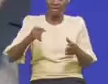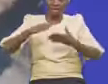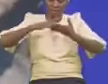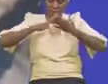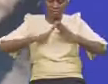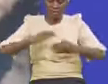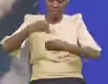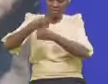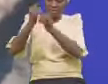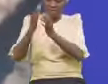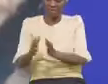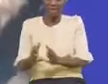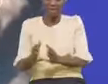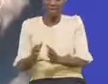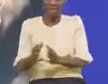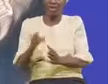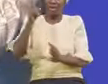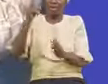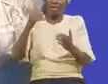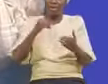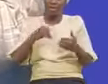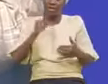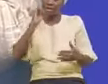avoulela. O ko ɖedzi.